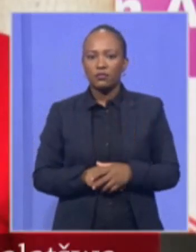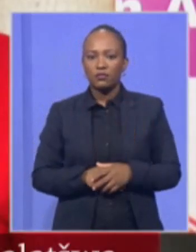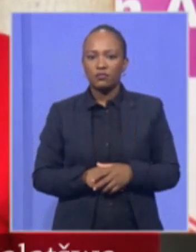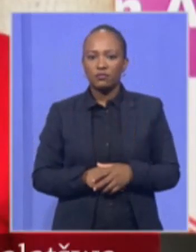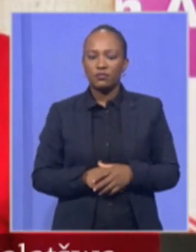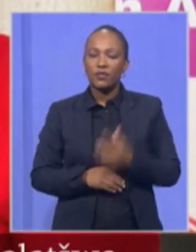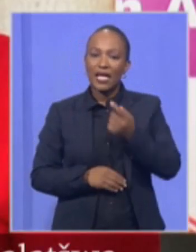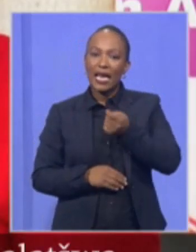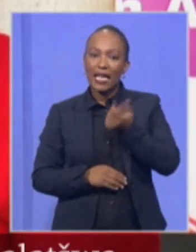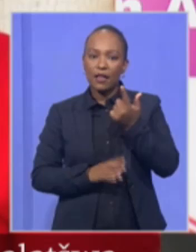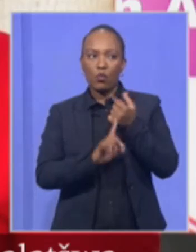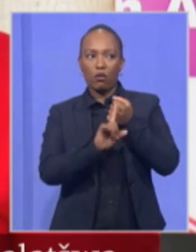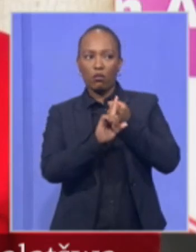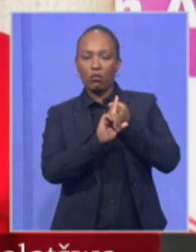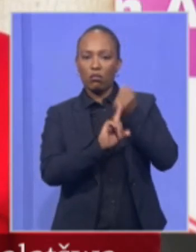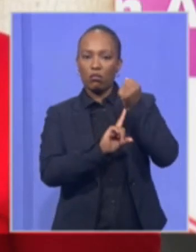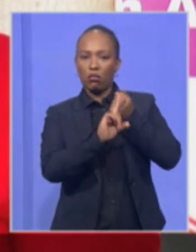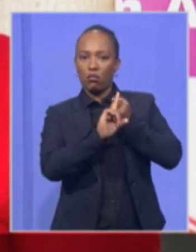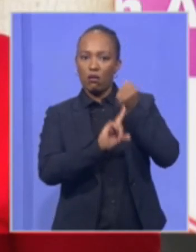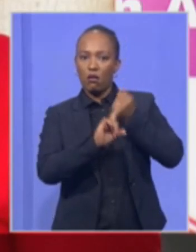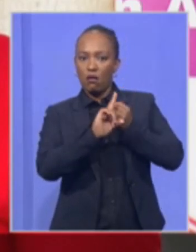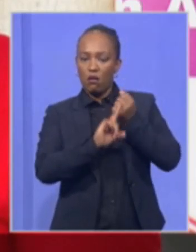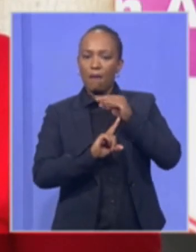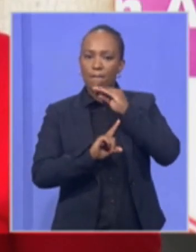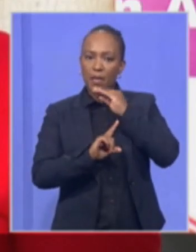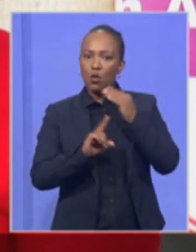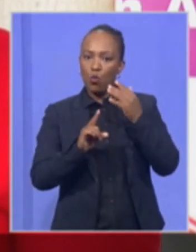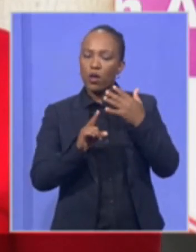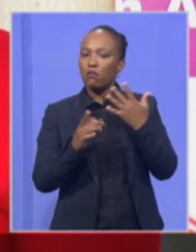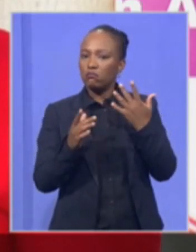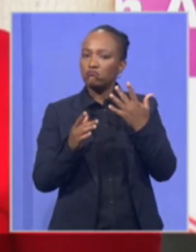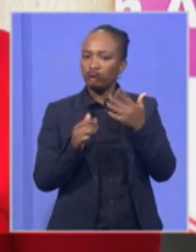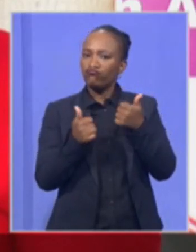do is not in vain. It brings hope that